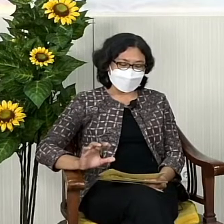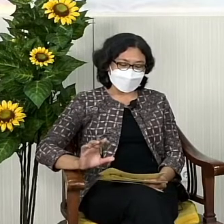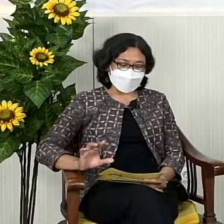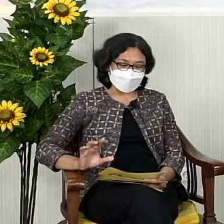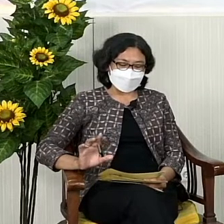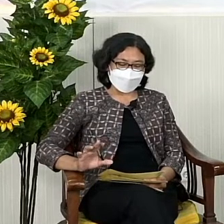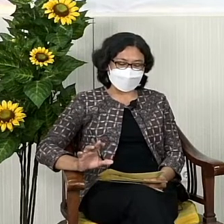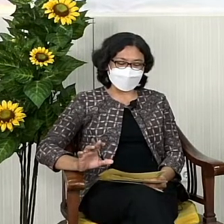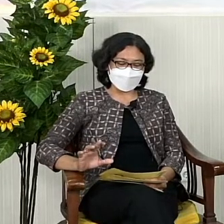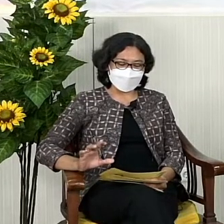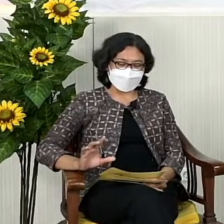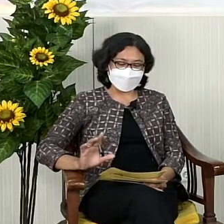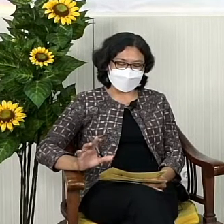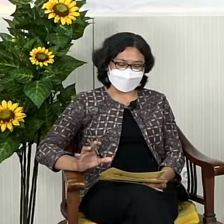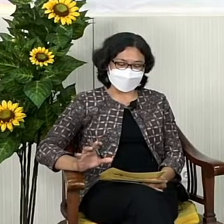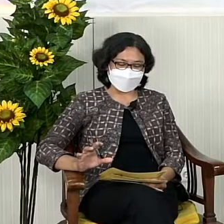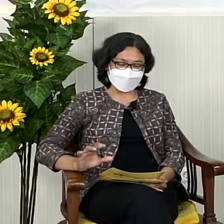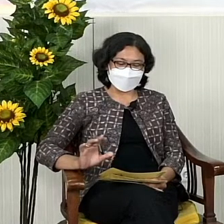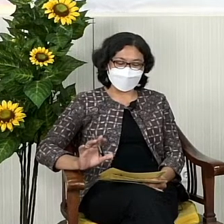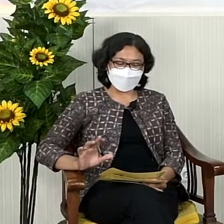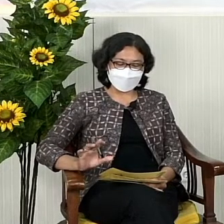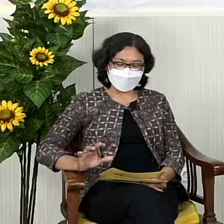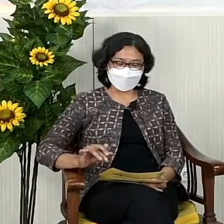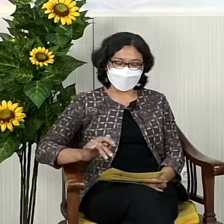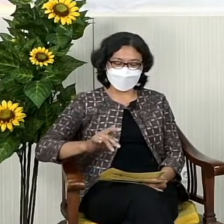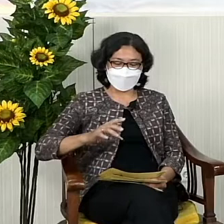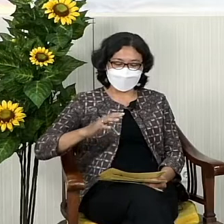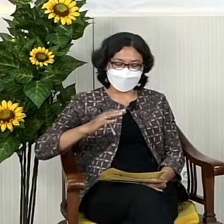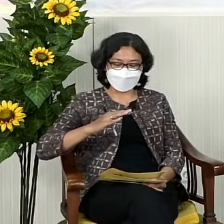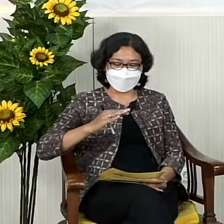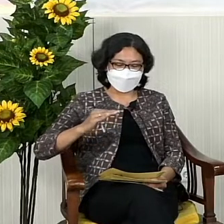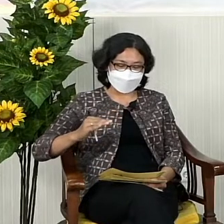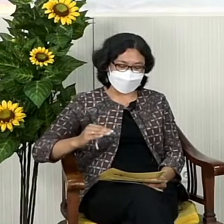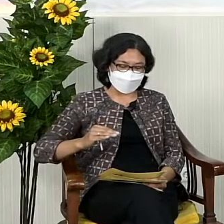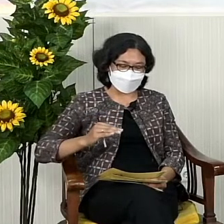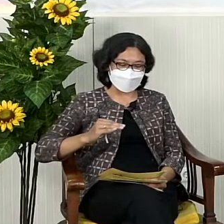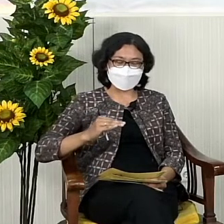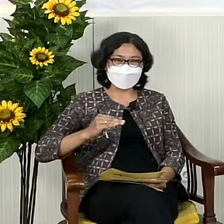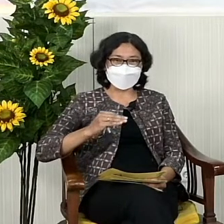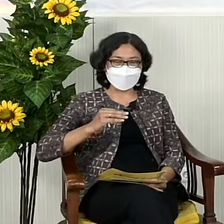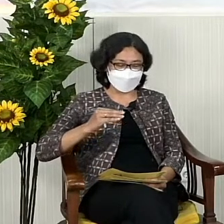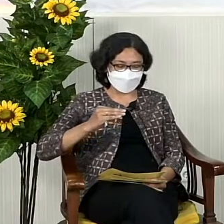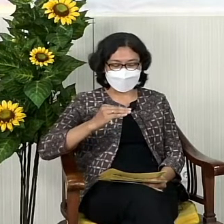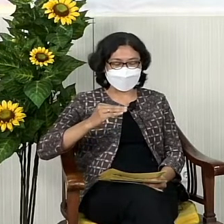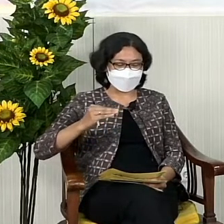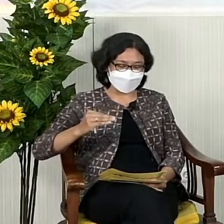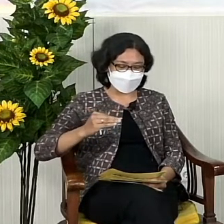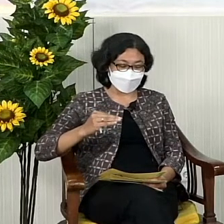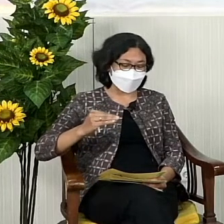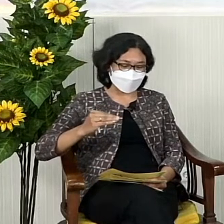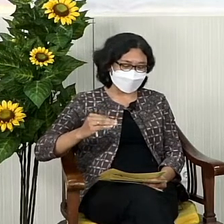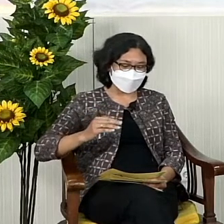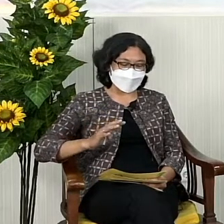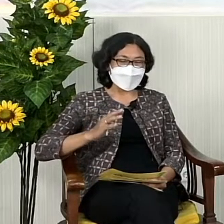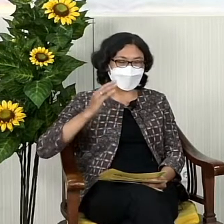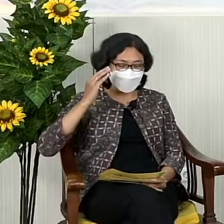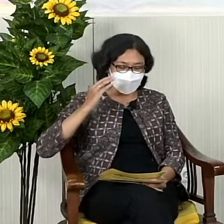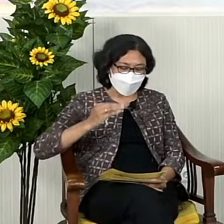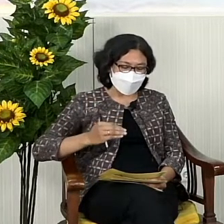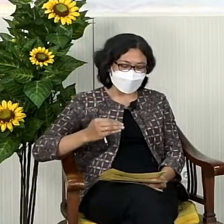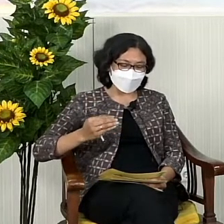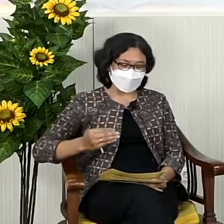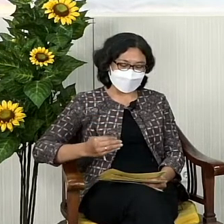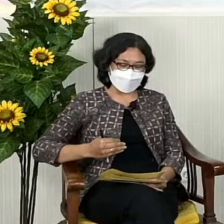When is the best time to meditate in order to maintain a balance?